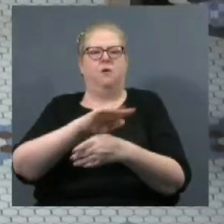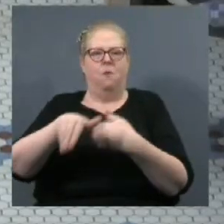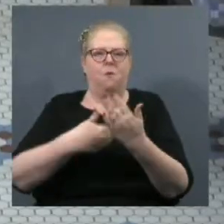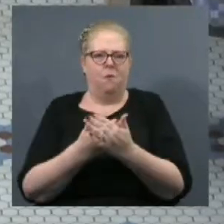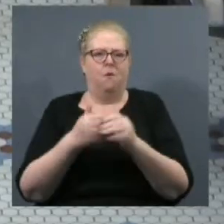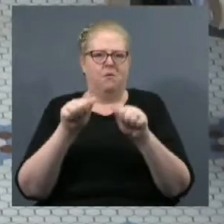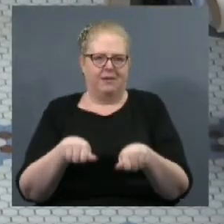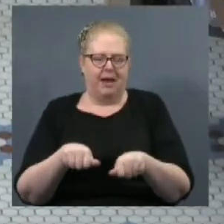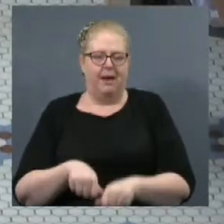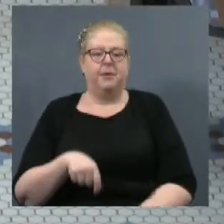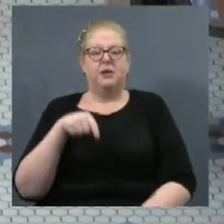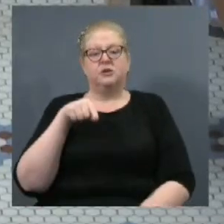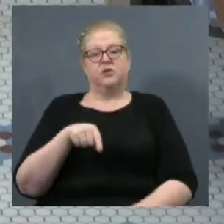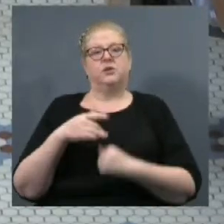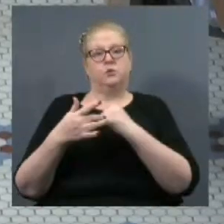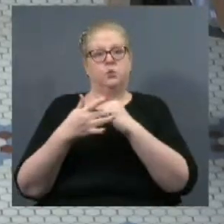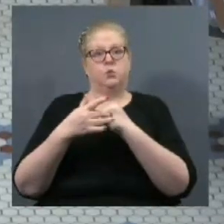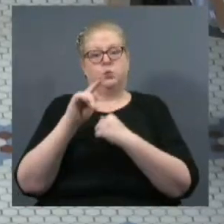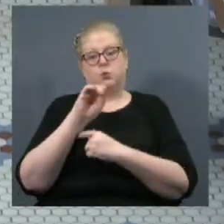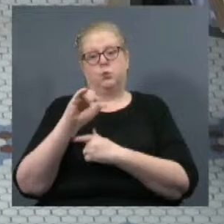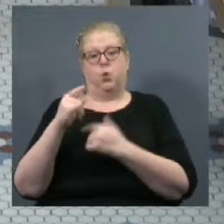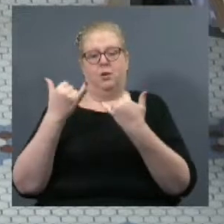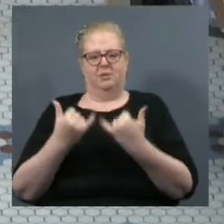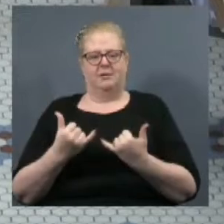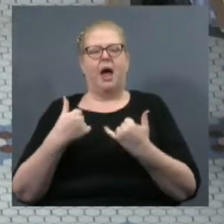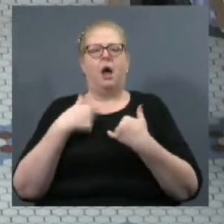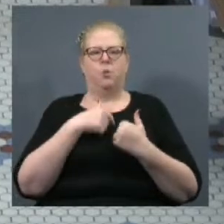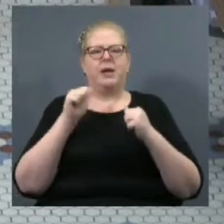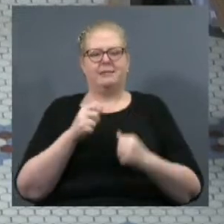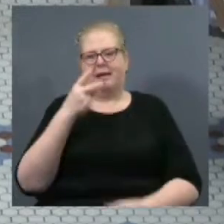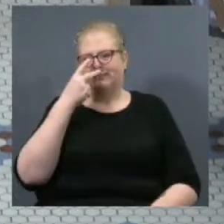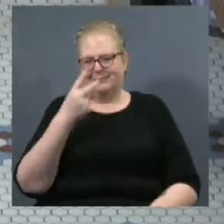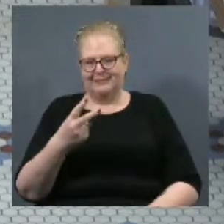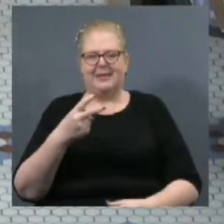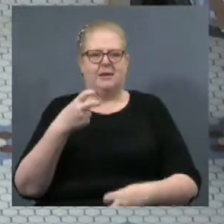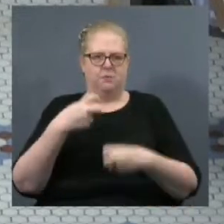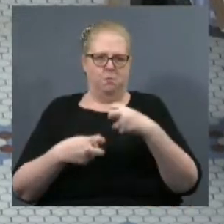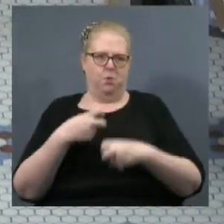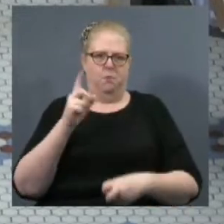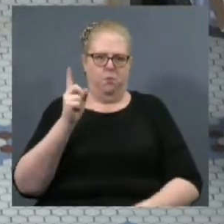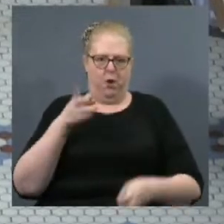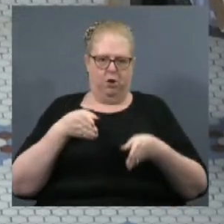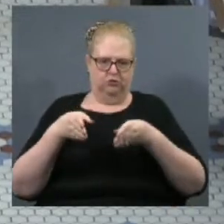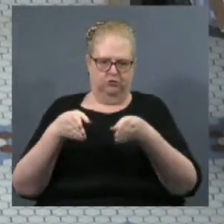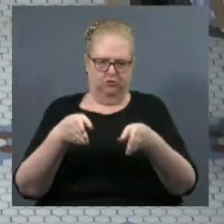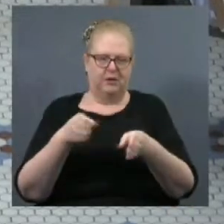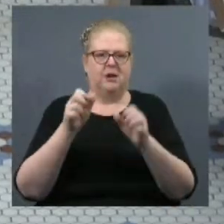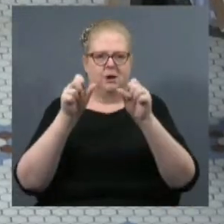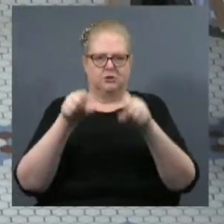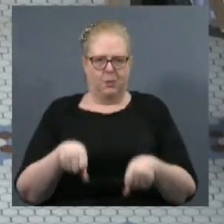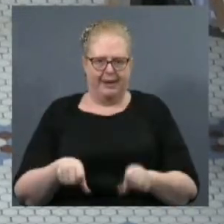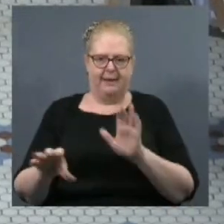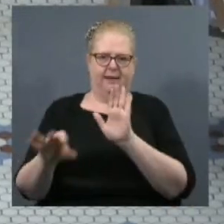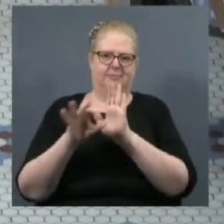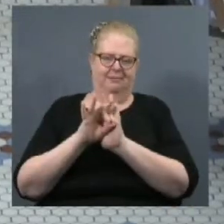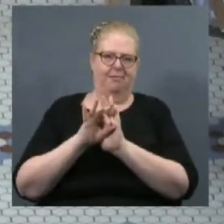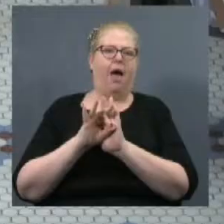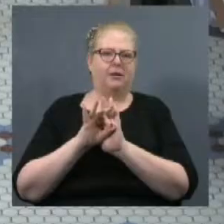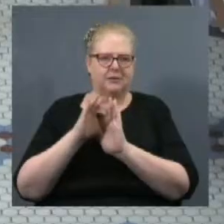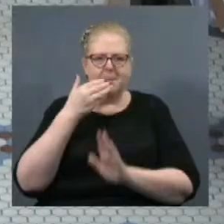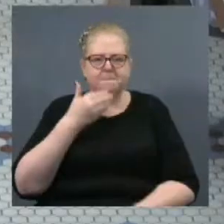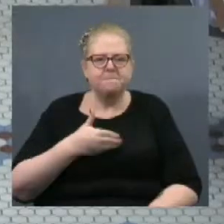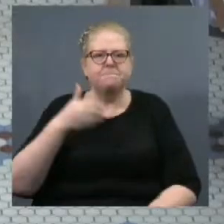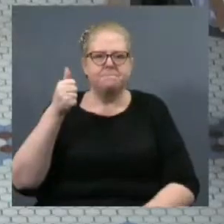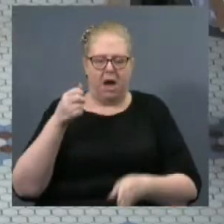shows us where structural issues are with the streets. So you can actually use it as a tool to select capital street